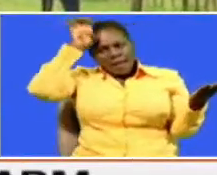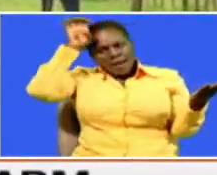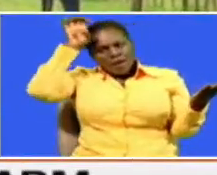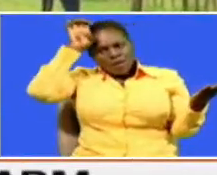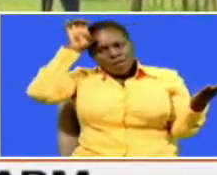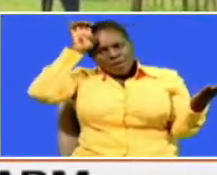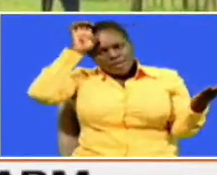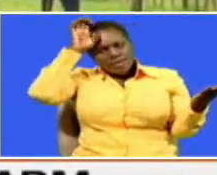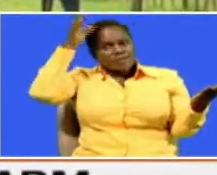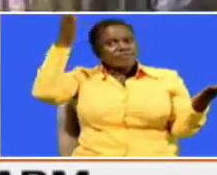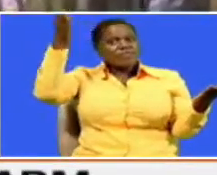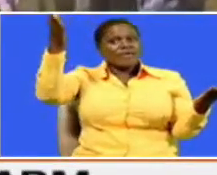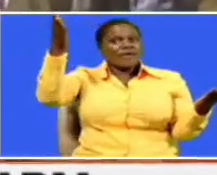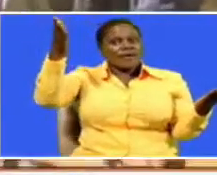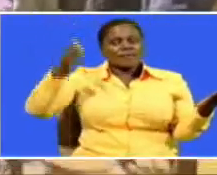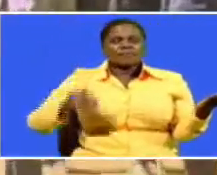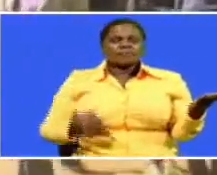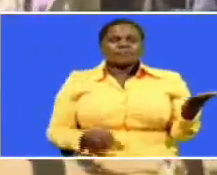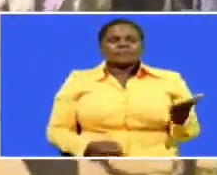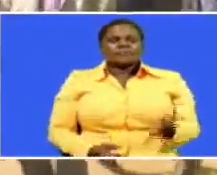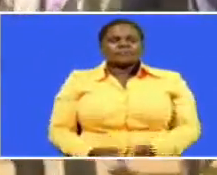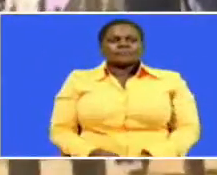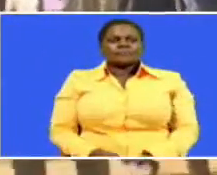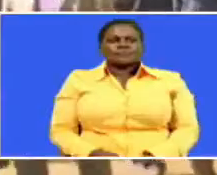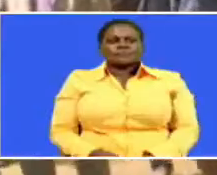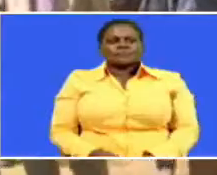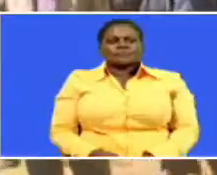Wasin Gishu County.